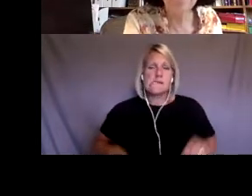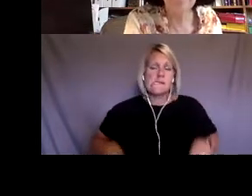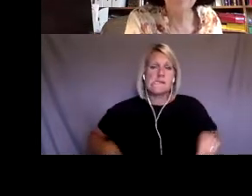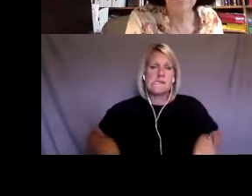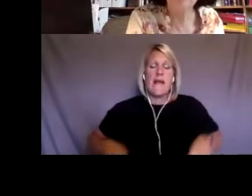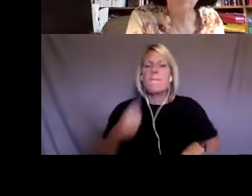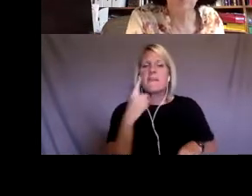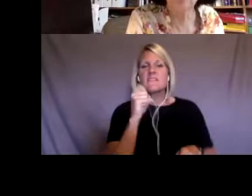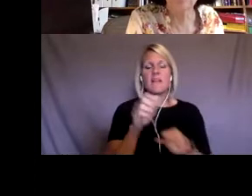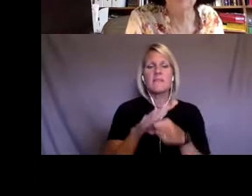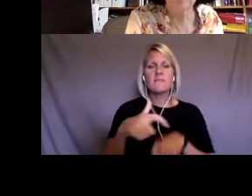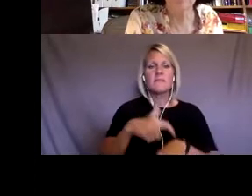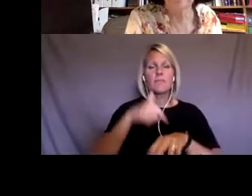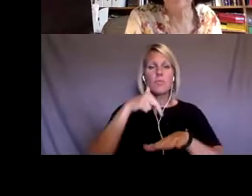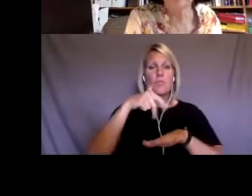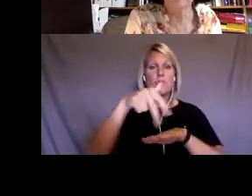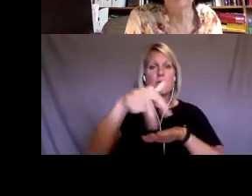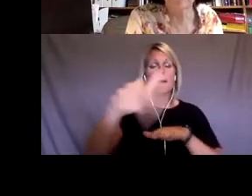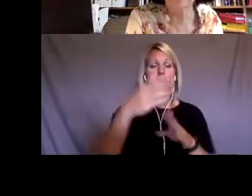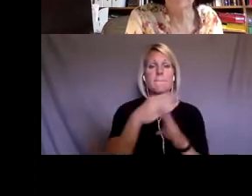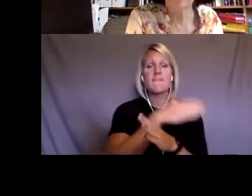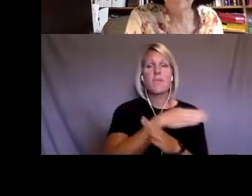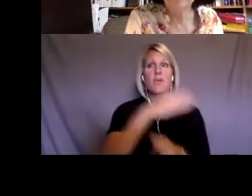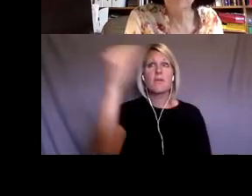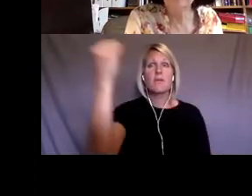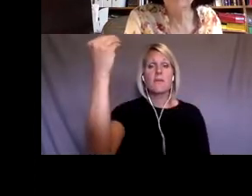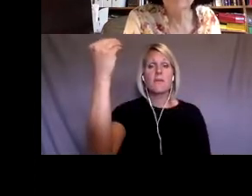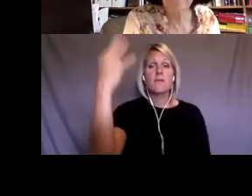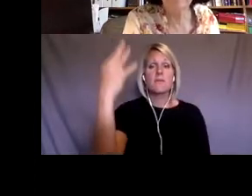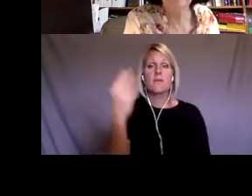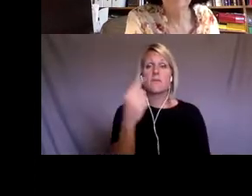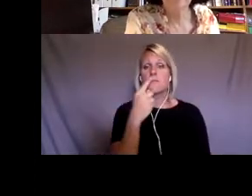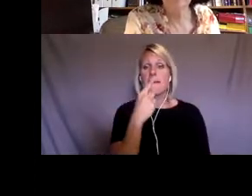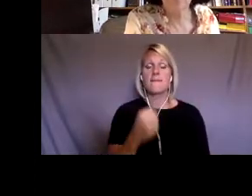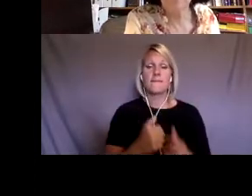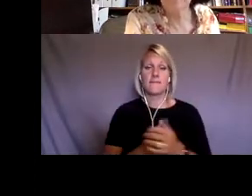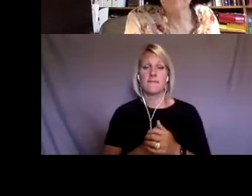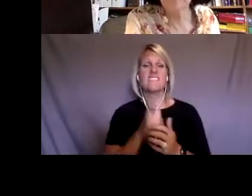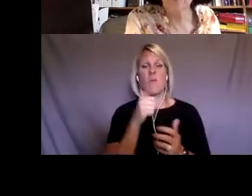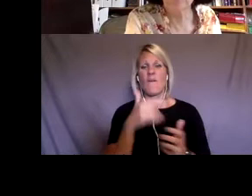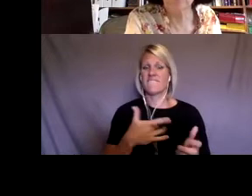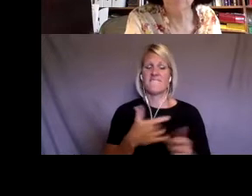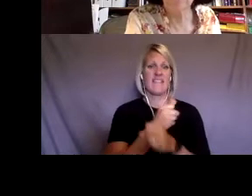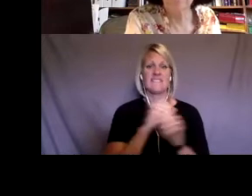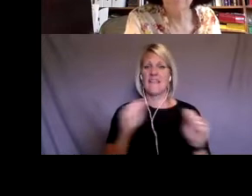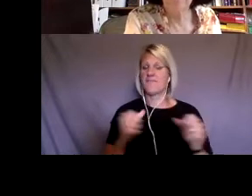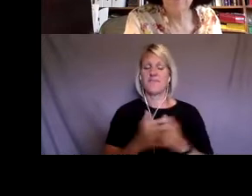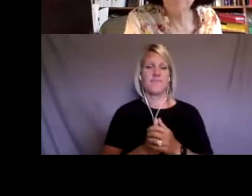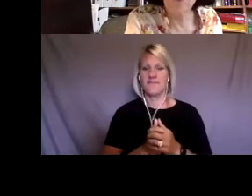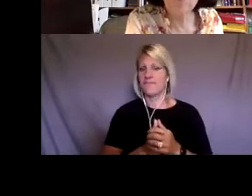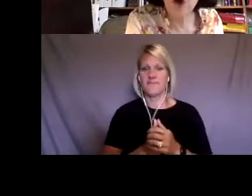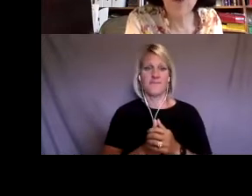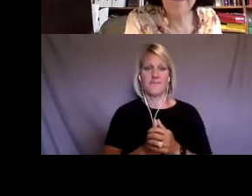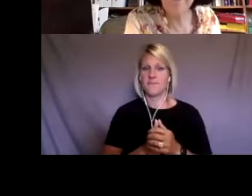isn't enough time to cross before the light turns red. I don't feel safe crossing at either crosswalk. I